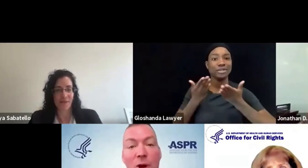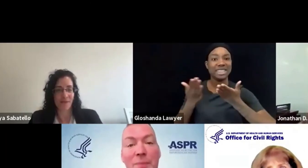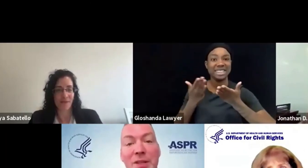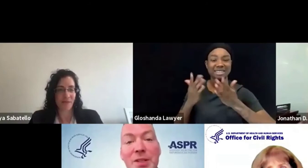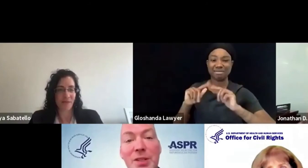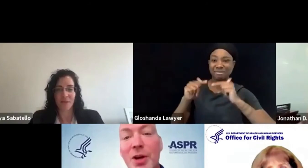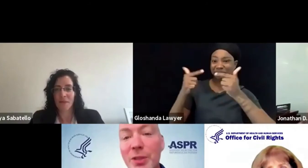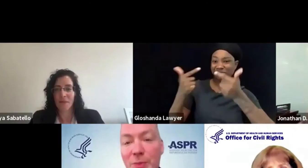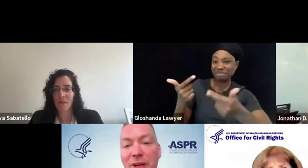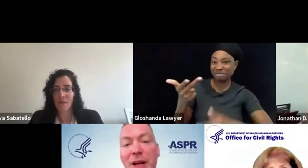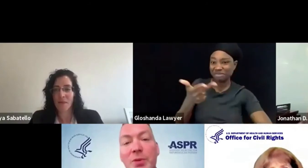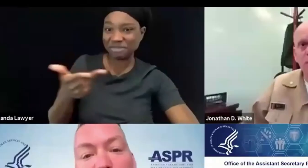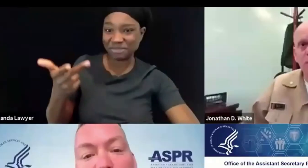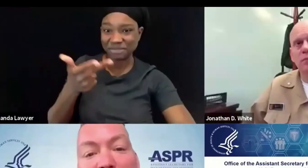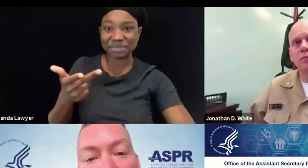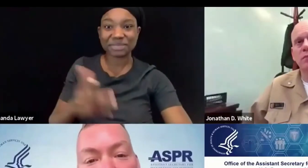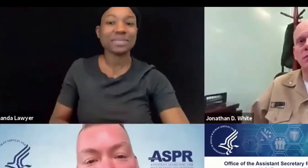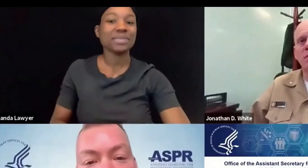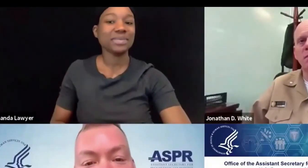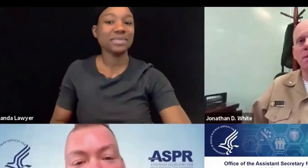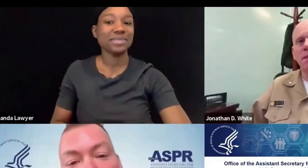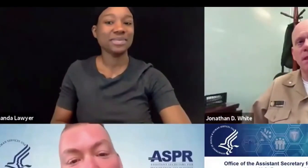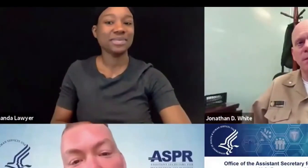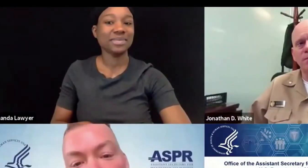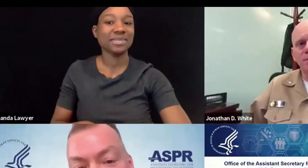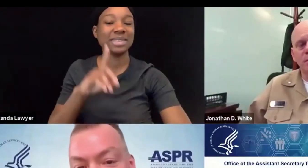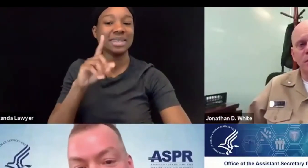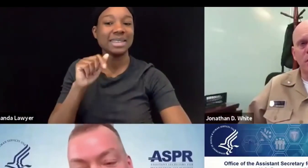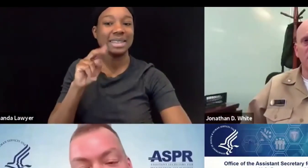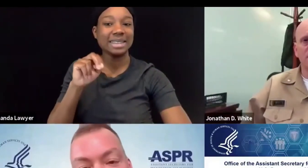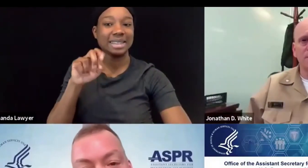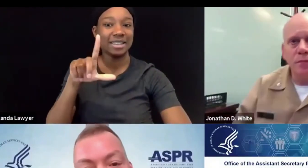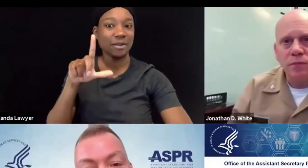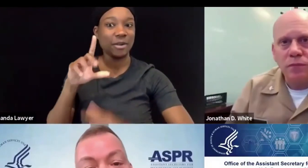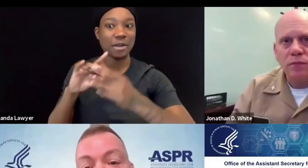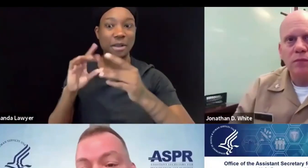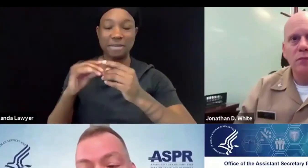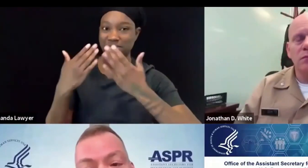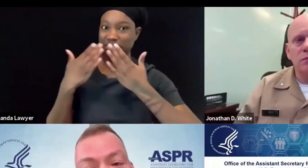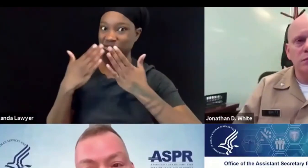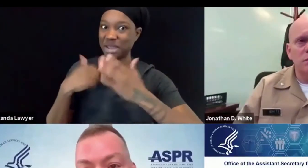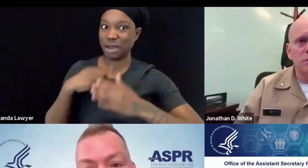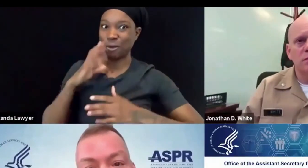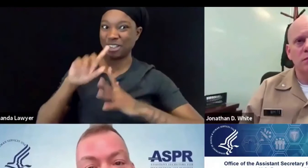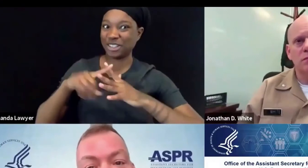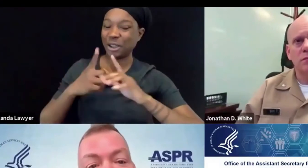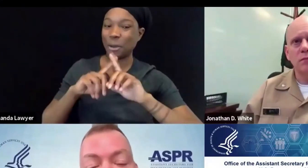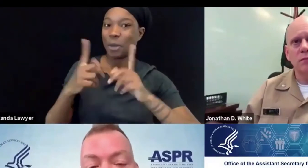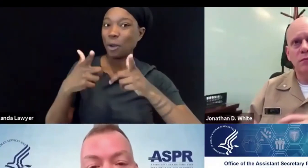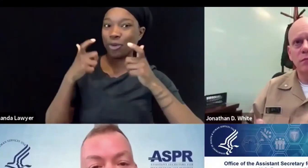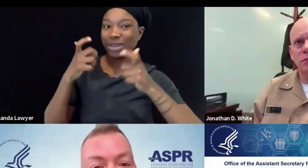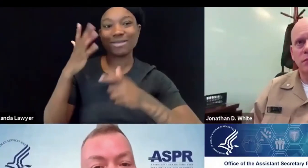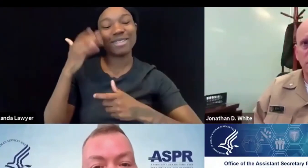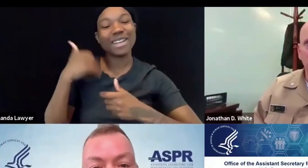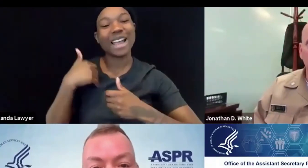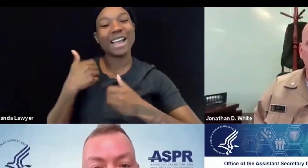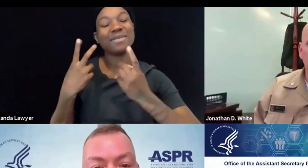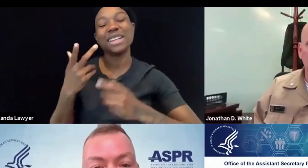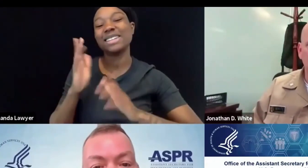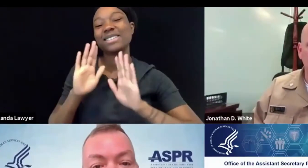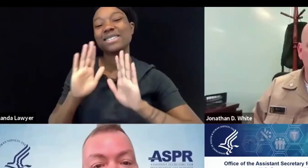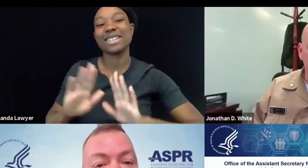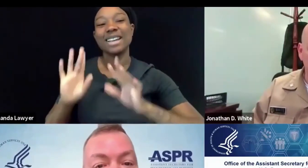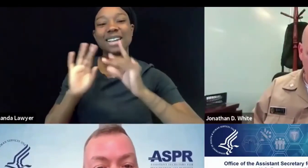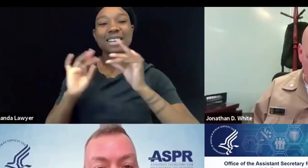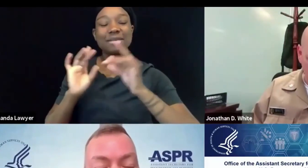Well, thank you. I'm going to start, but I will try to be quick because we have such great folks. I want to start by thanking everyone for the great